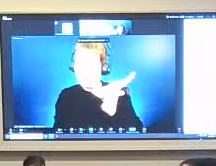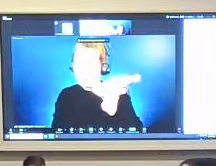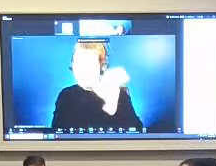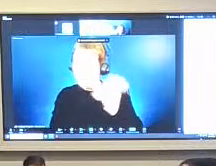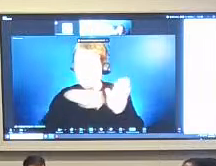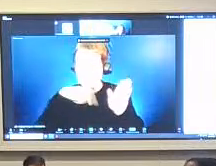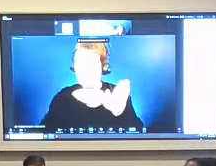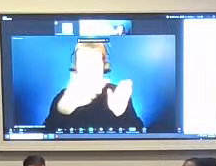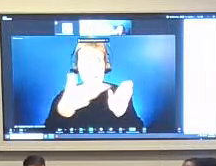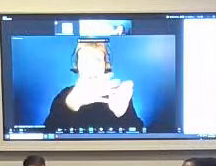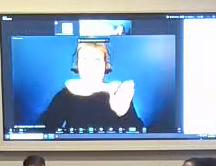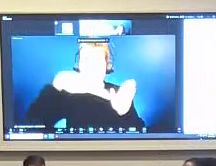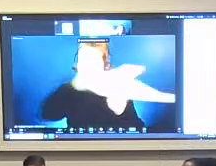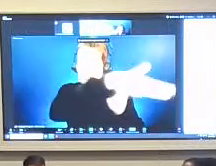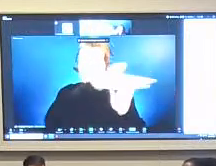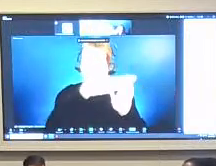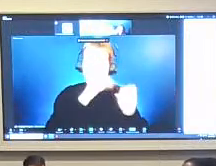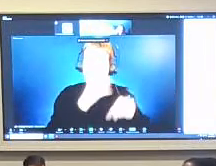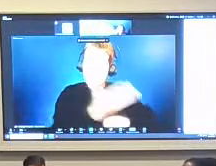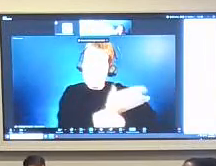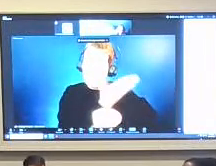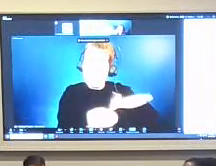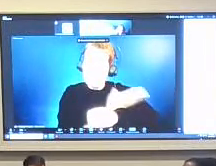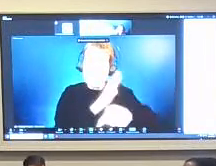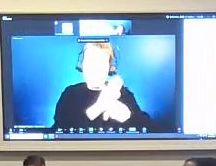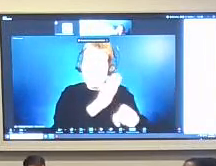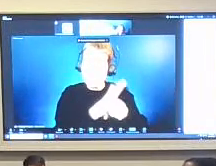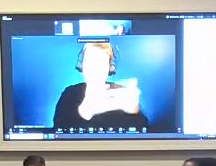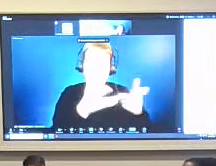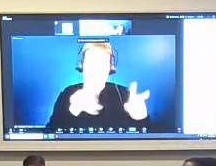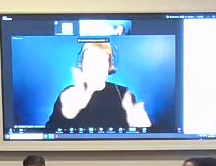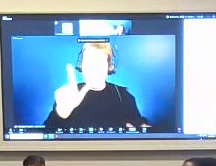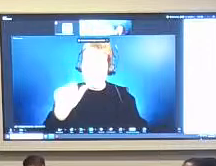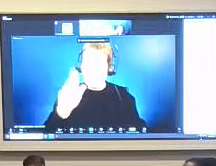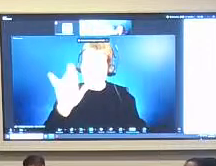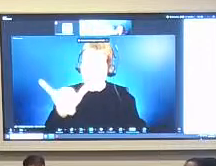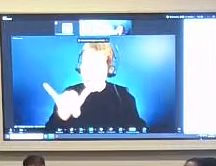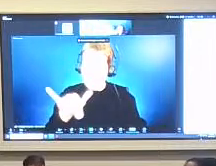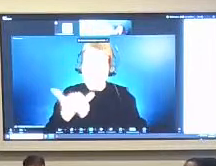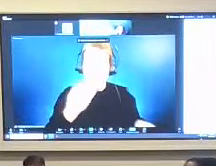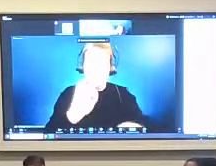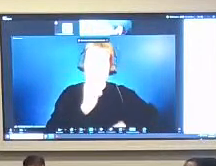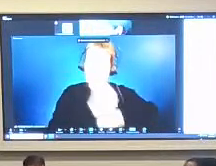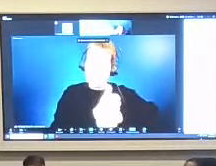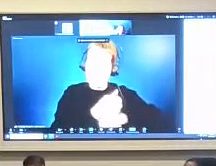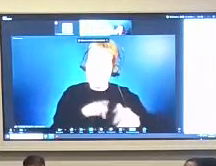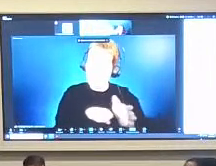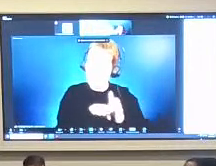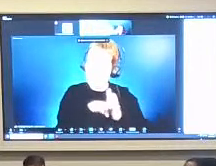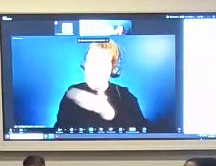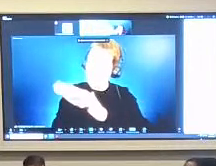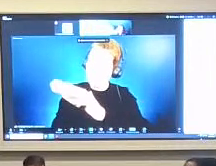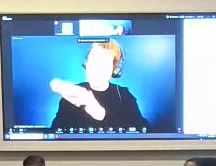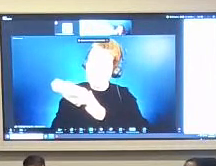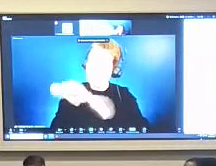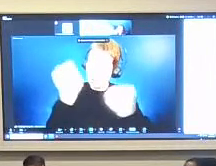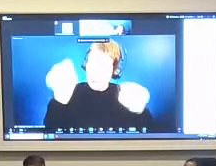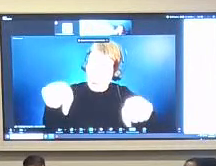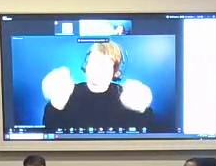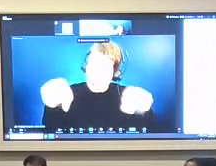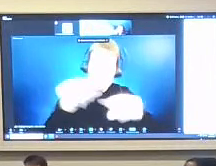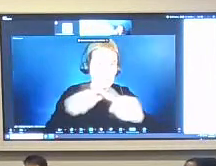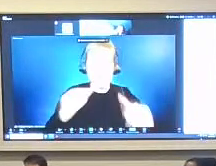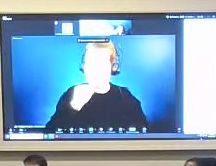make seems like they have enough space in their lobby to make a ramp entrance, so.